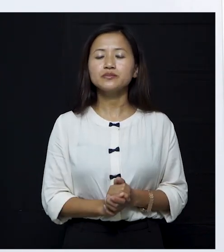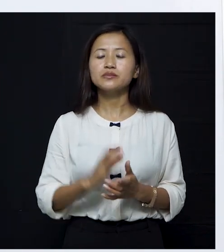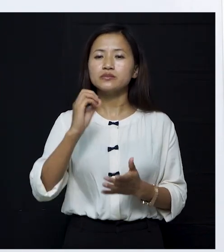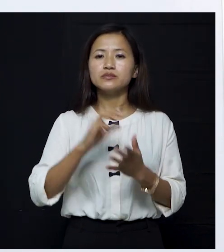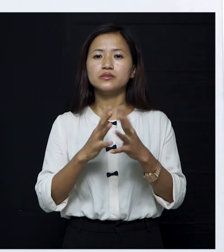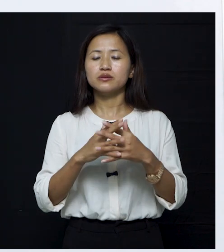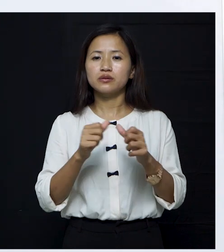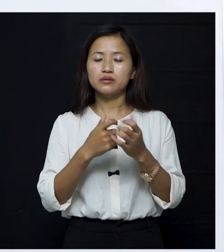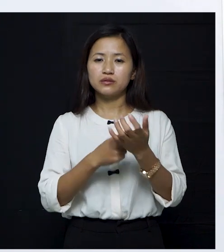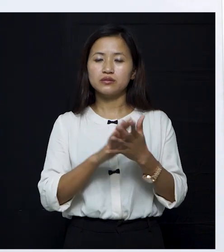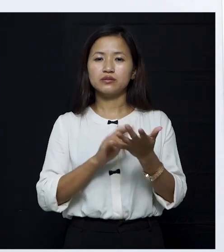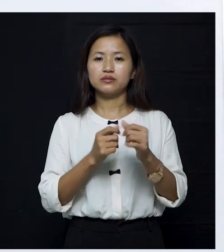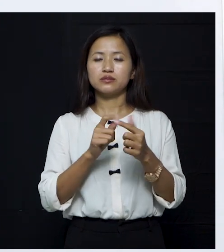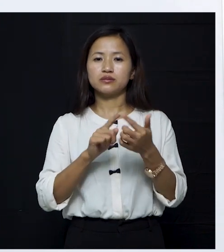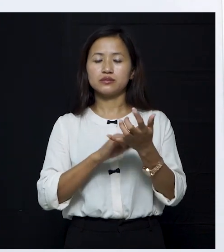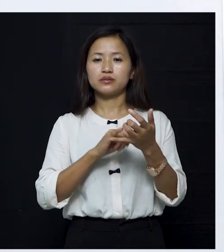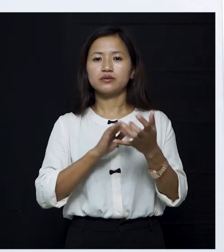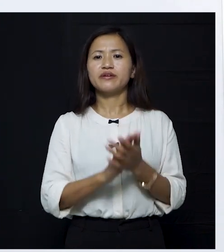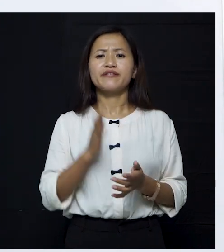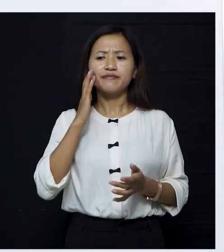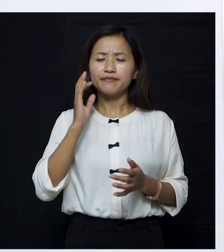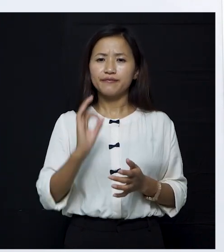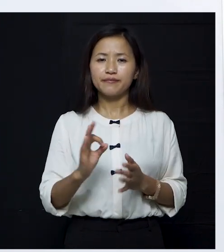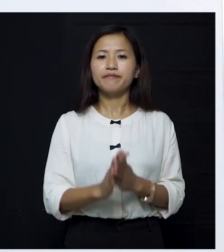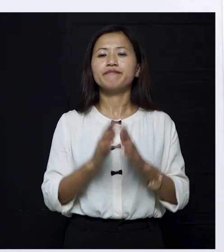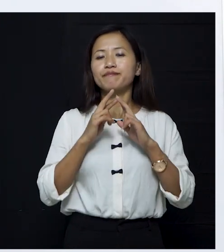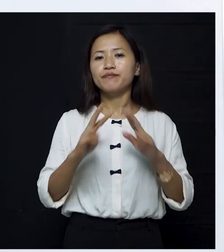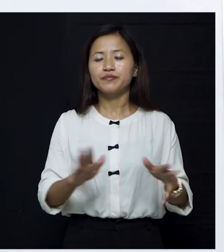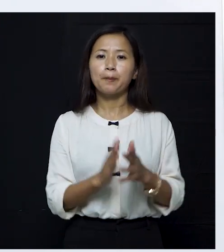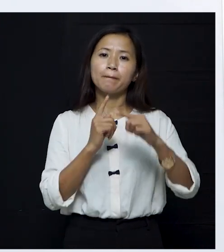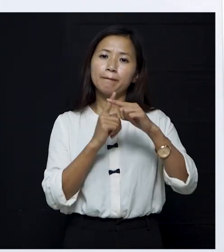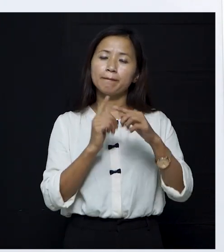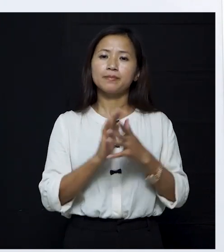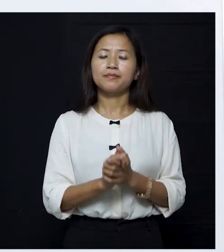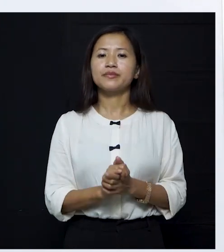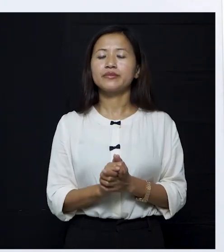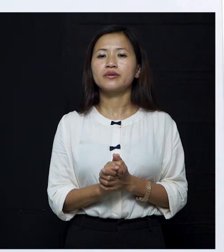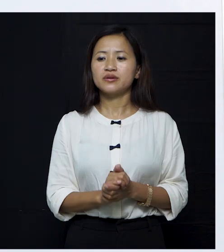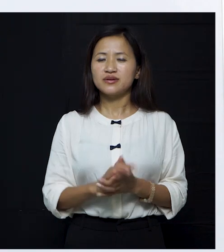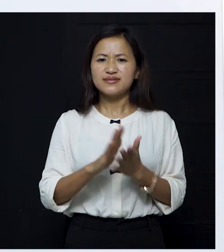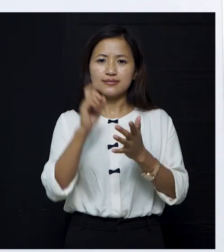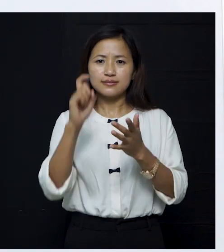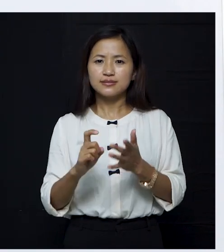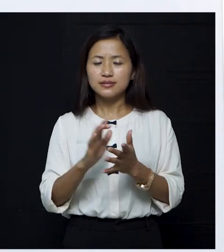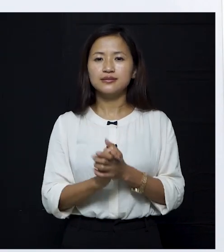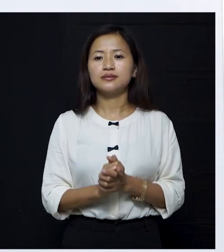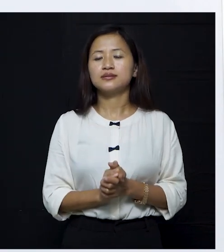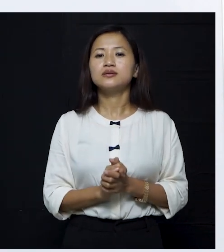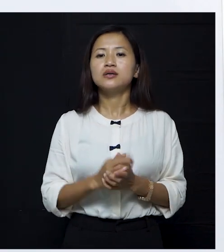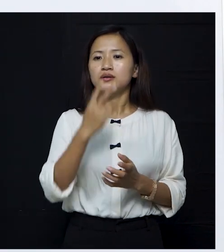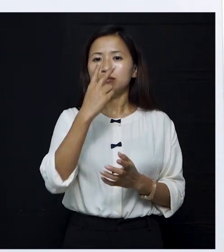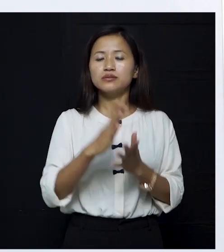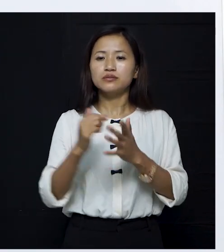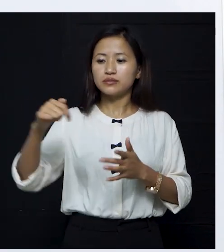consumer awareness, it is very, very important, okay? It is very important, plus it is very, very necessary because if you